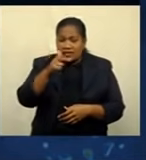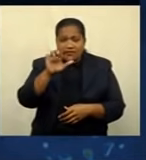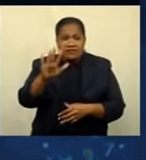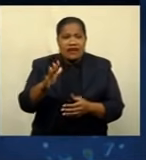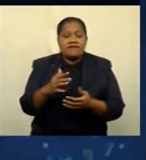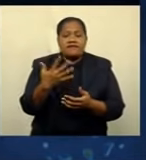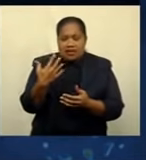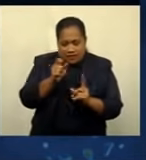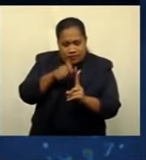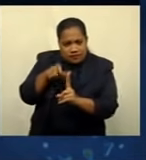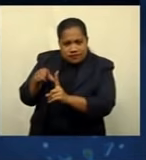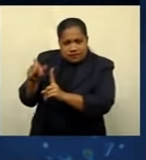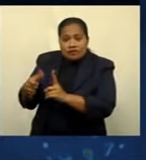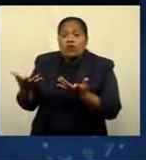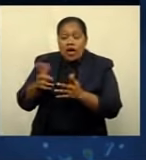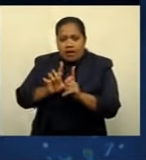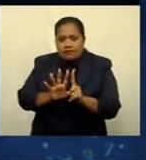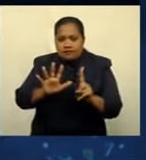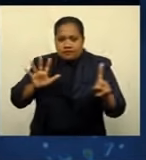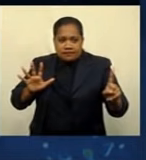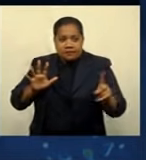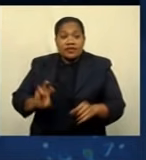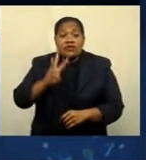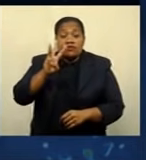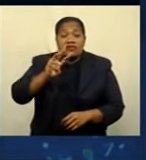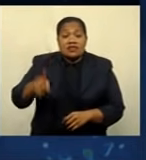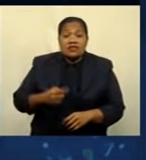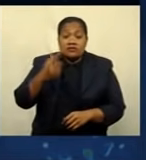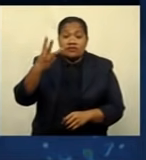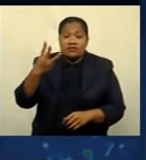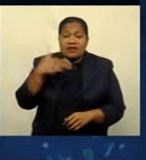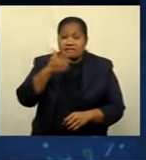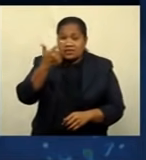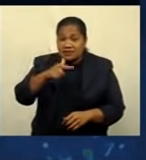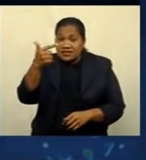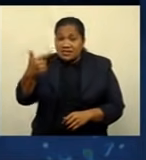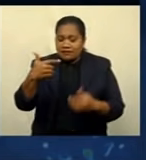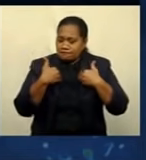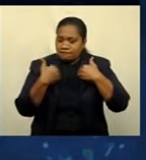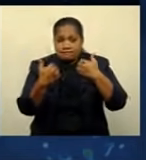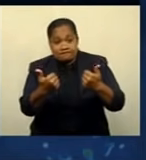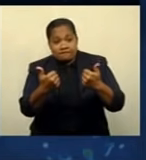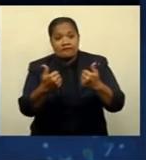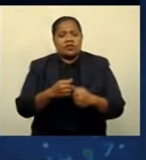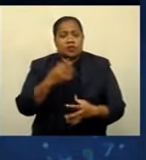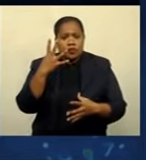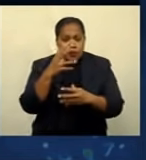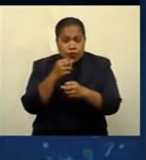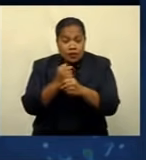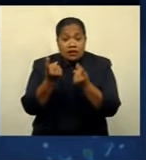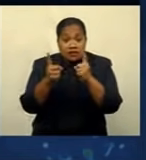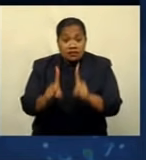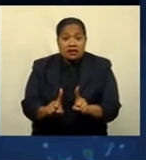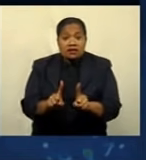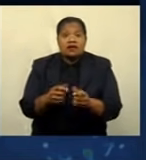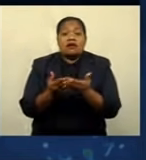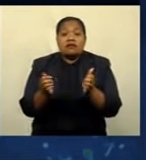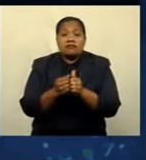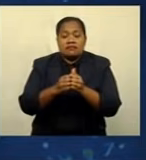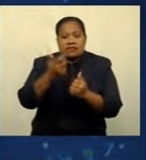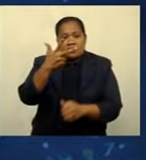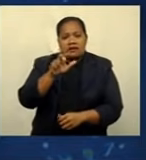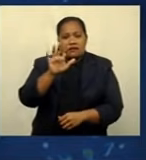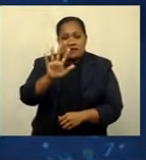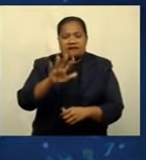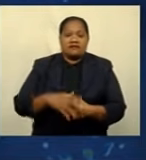active cases in isolation, with 3,377 recoveries in total. The COVID-19 death toll stands at